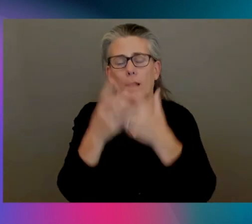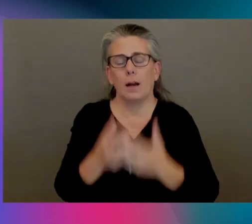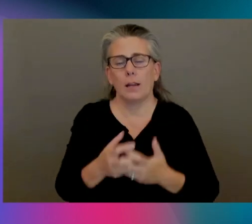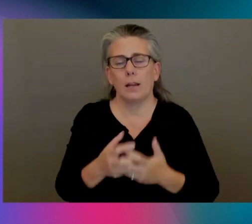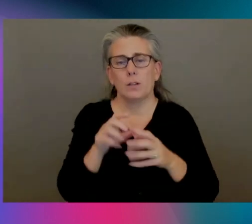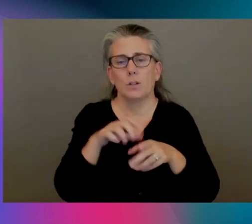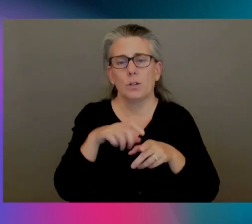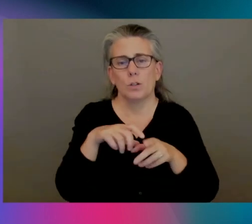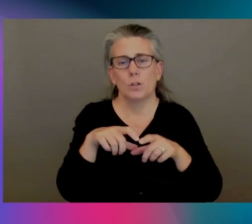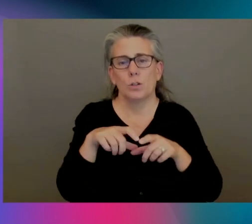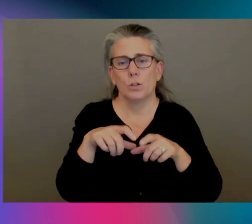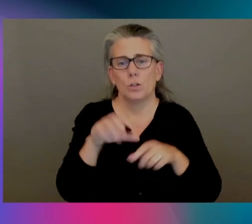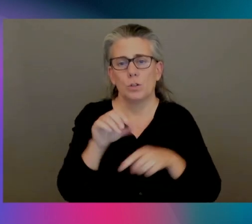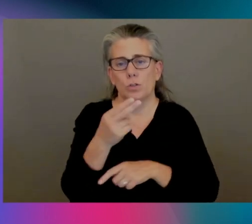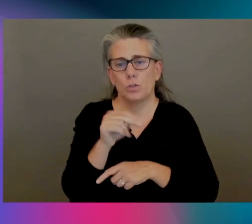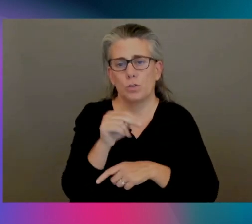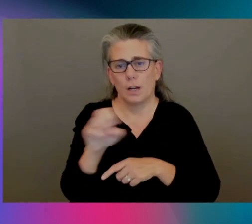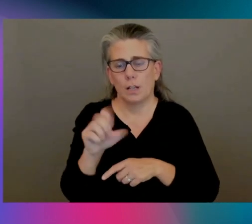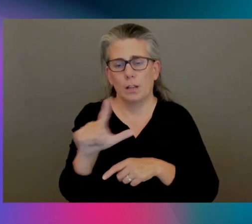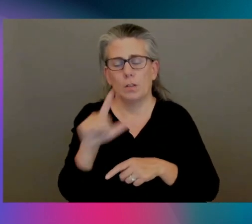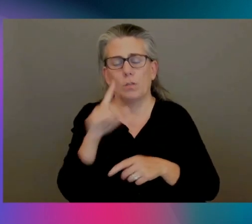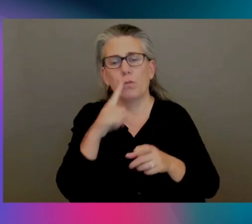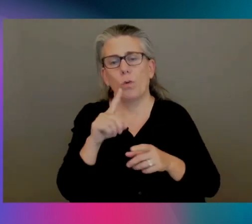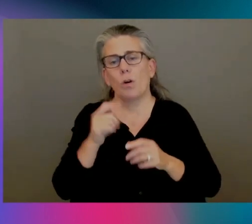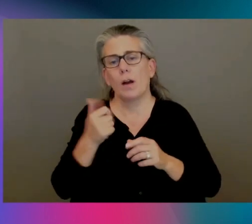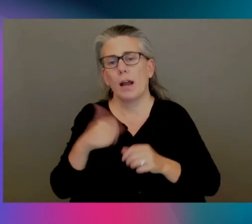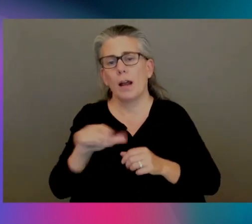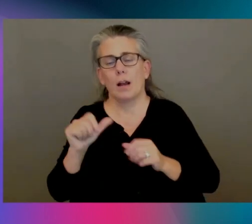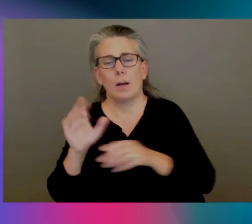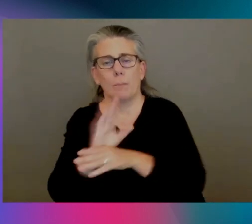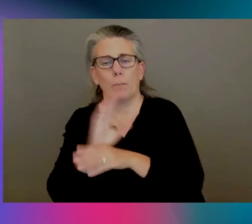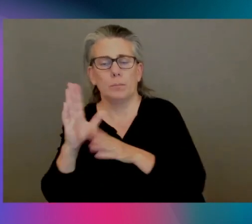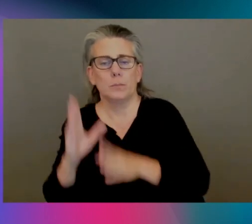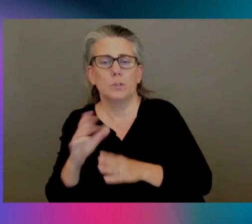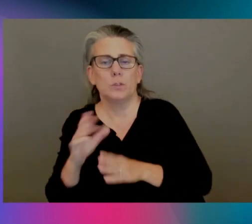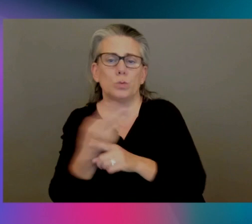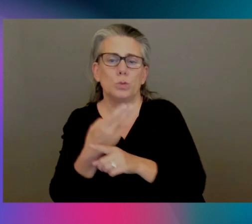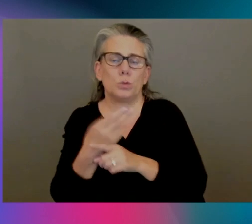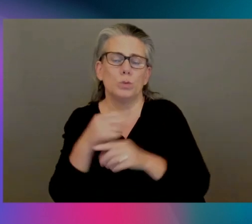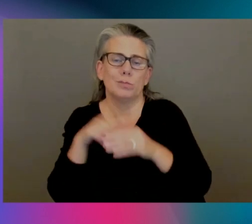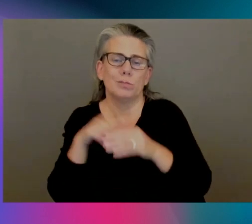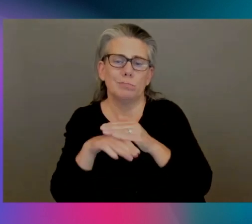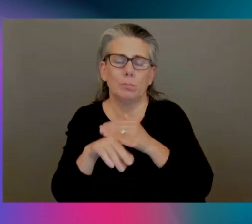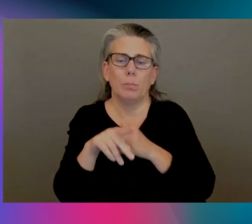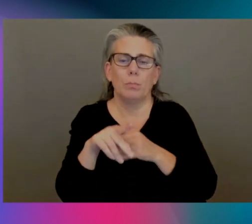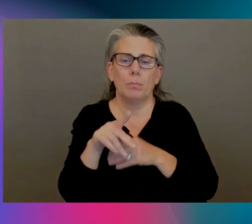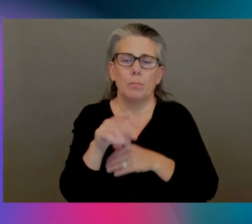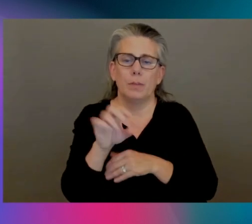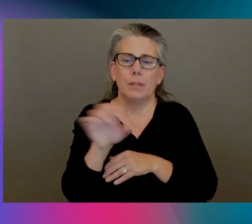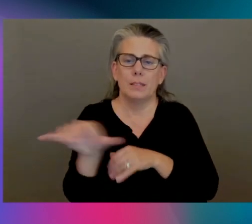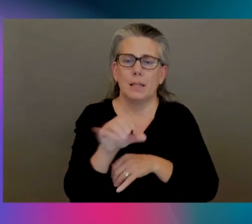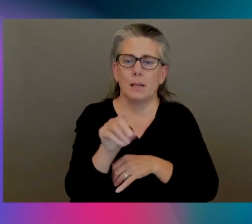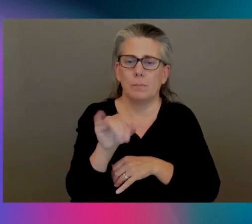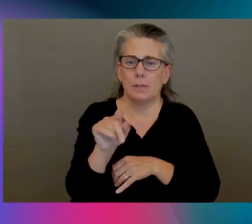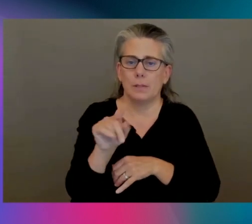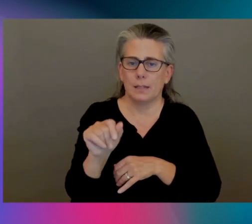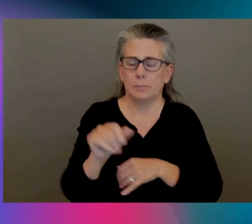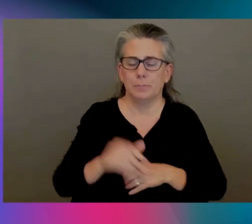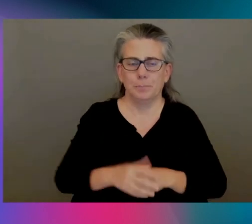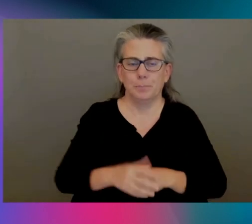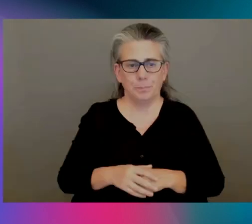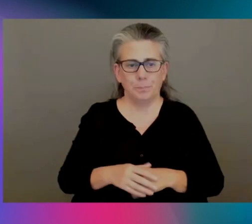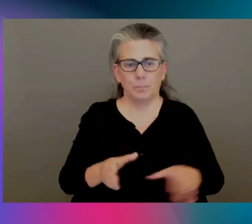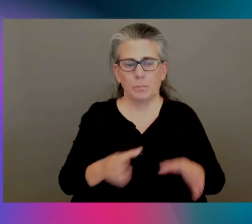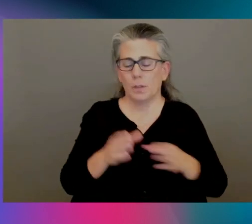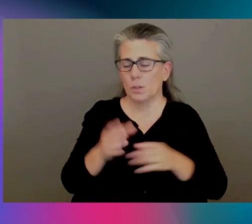consolidated marketplace to find, subscribe to, and use third-party data. Excellent. Super interesting. I mean,